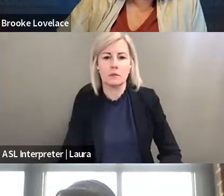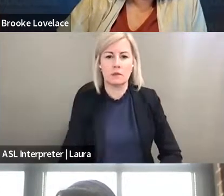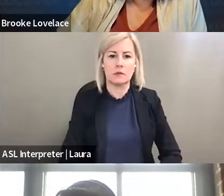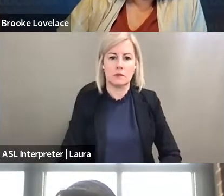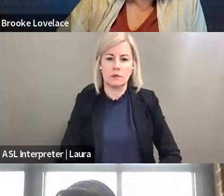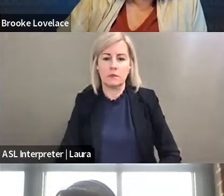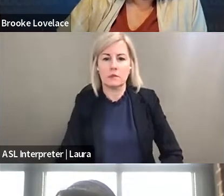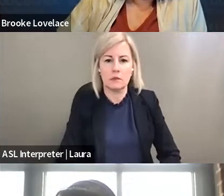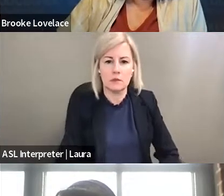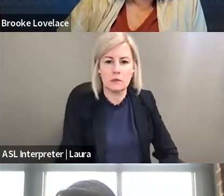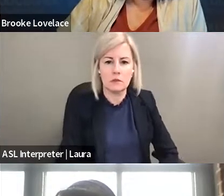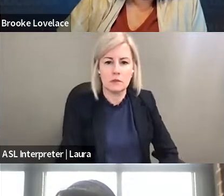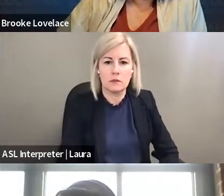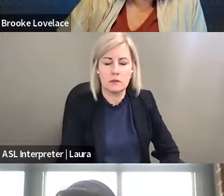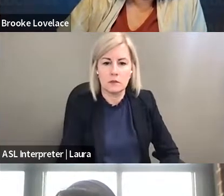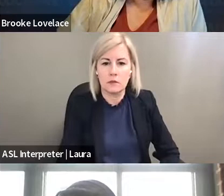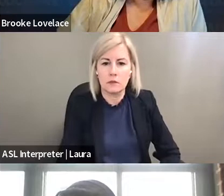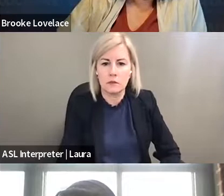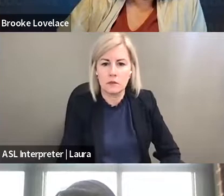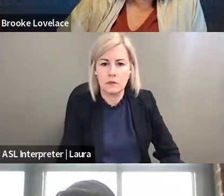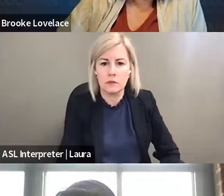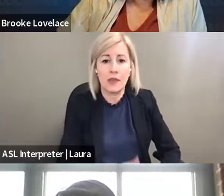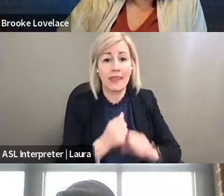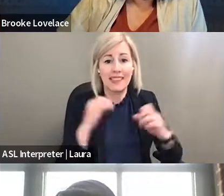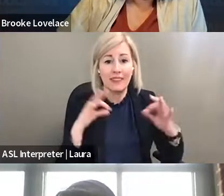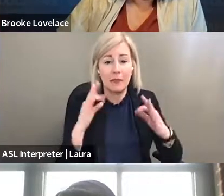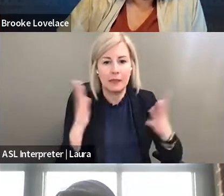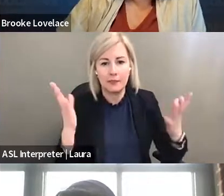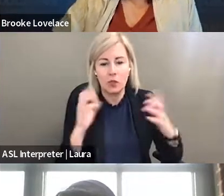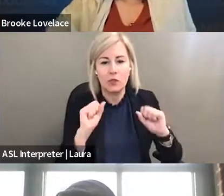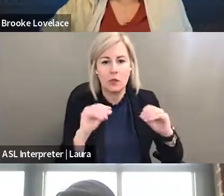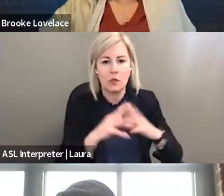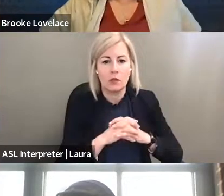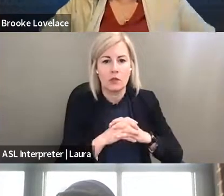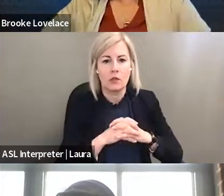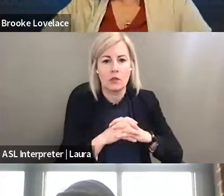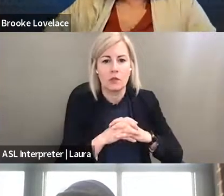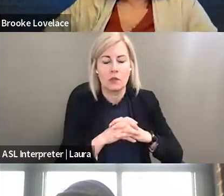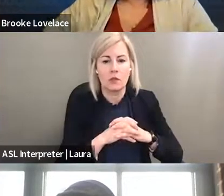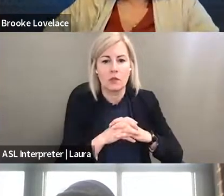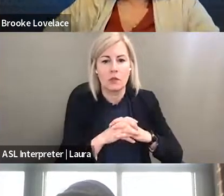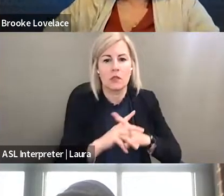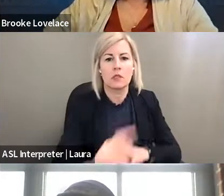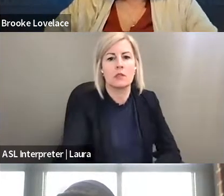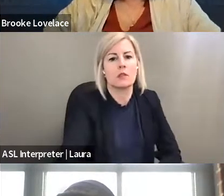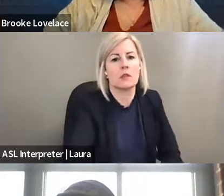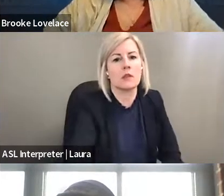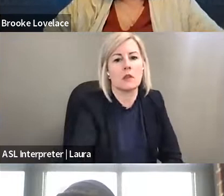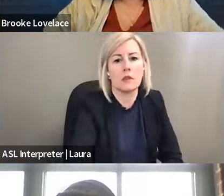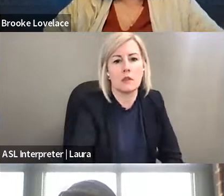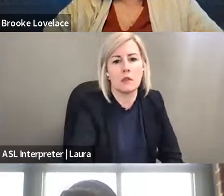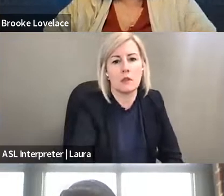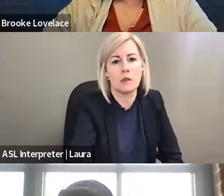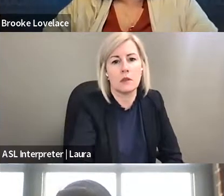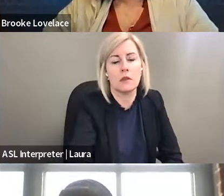Okay. For some reason, I would feedback. So I think, yeah, you make a good point, Bill.